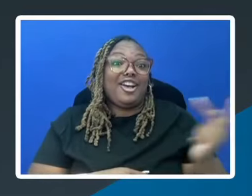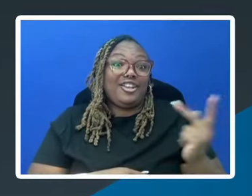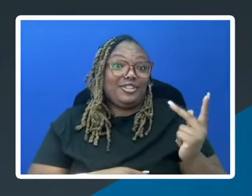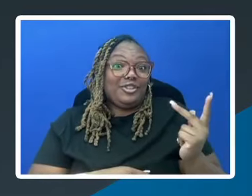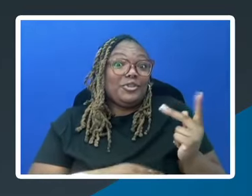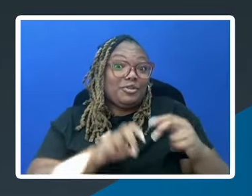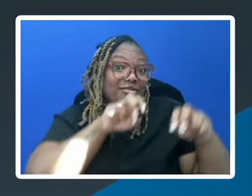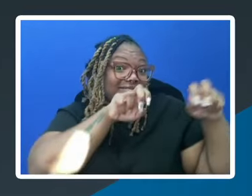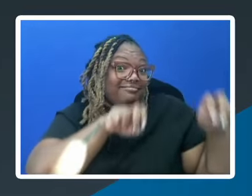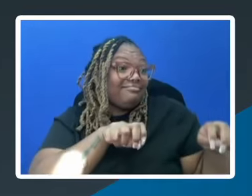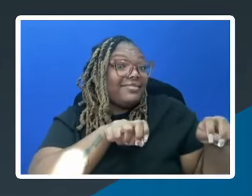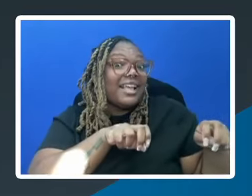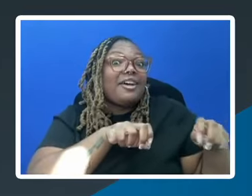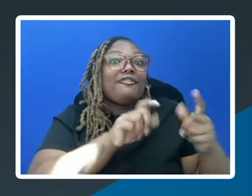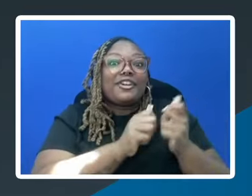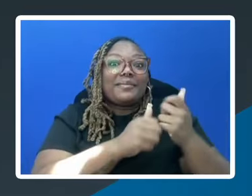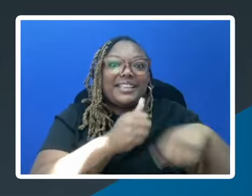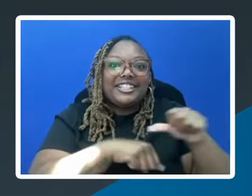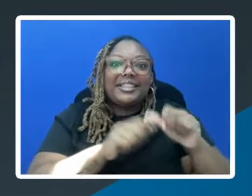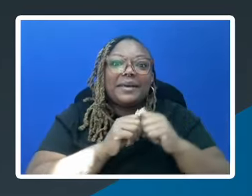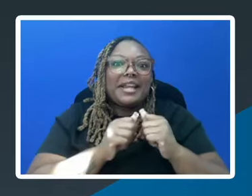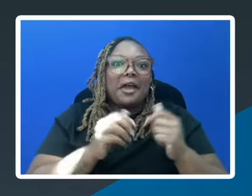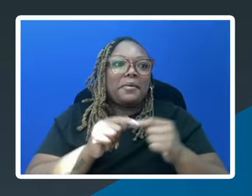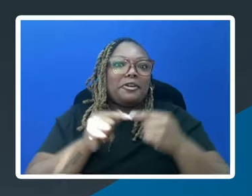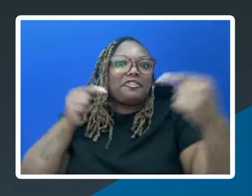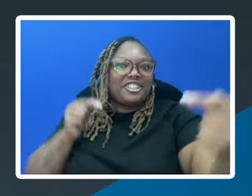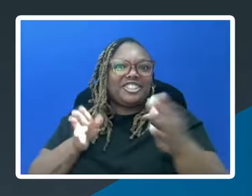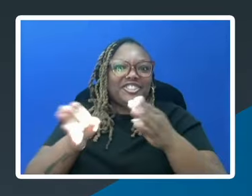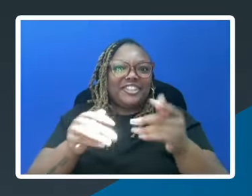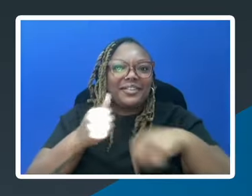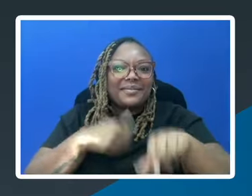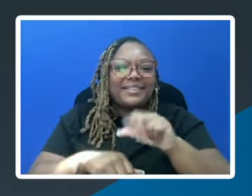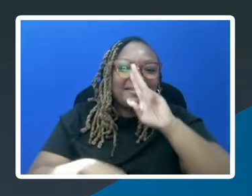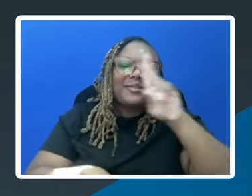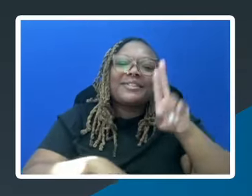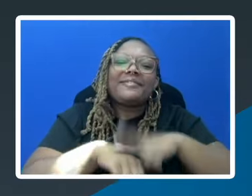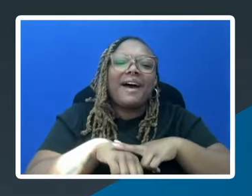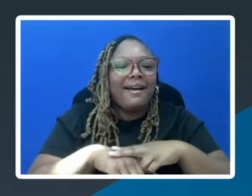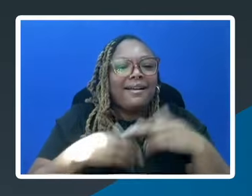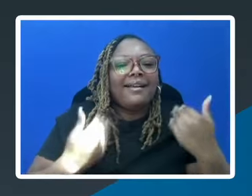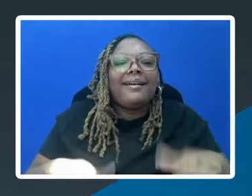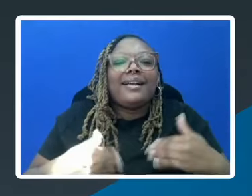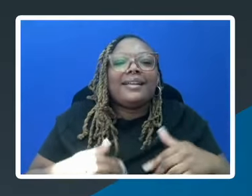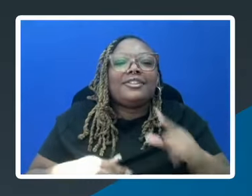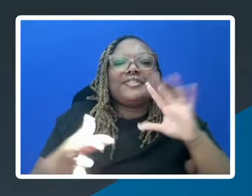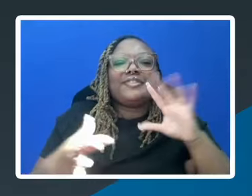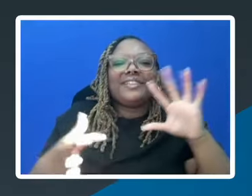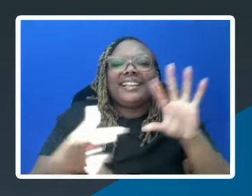down the street from each other. So it's very fun to reconnect.